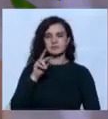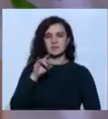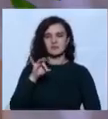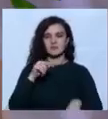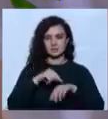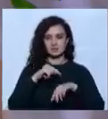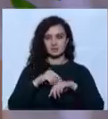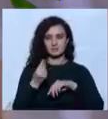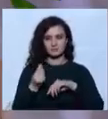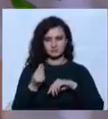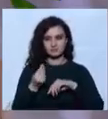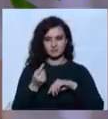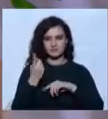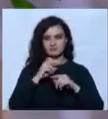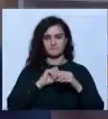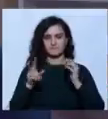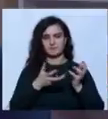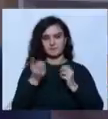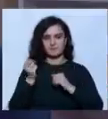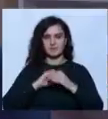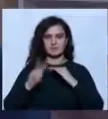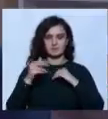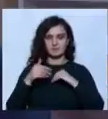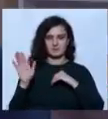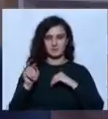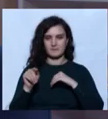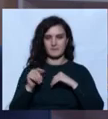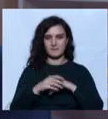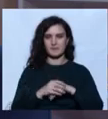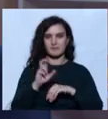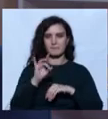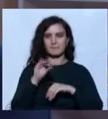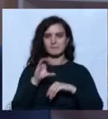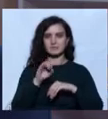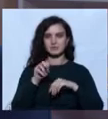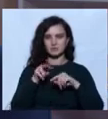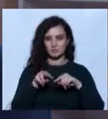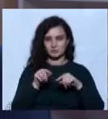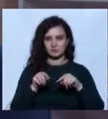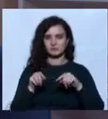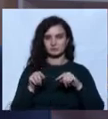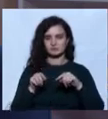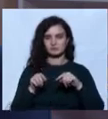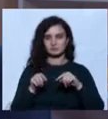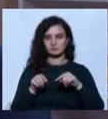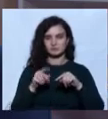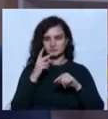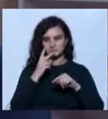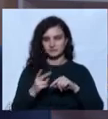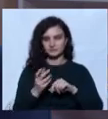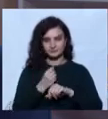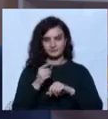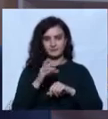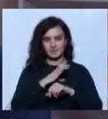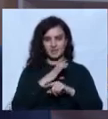a bag of money and runs away. Once at Bristol, the rest of the men divide up the treasure.